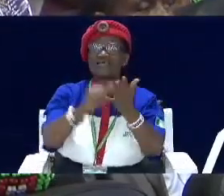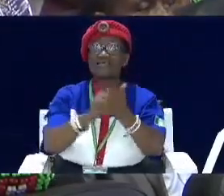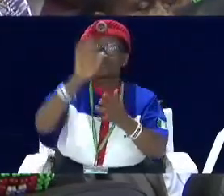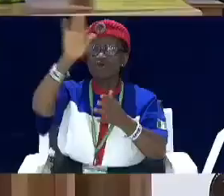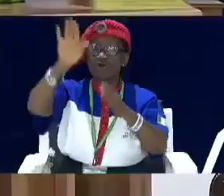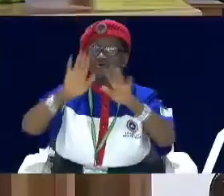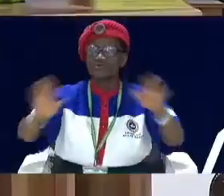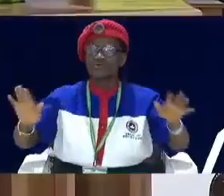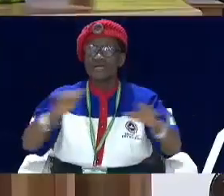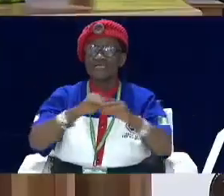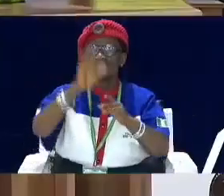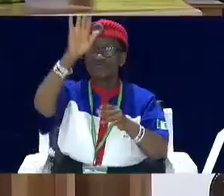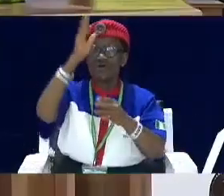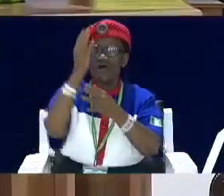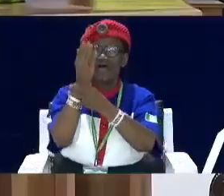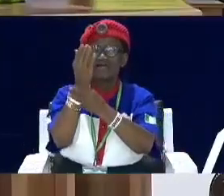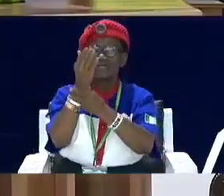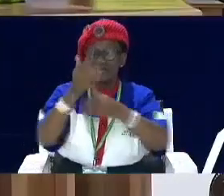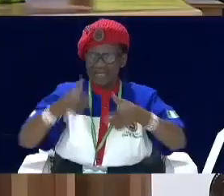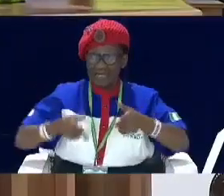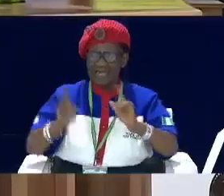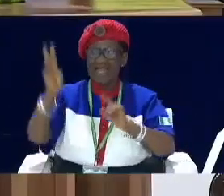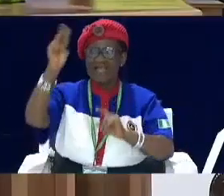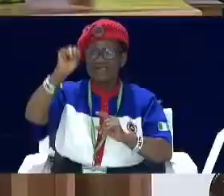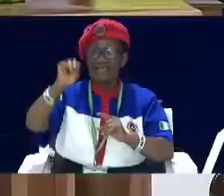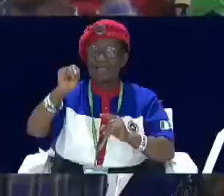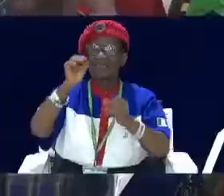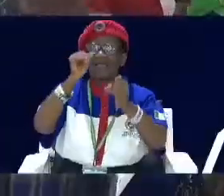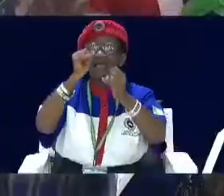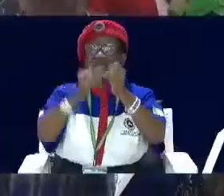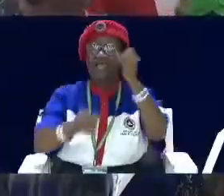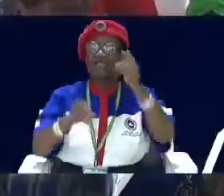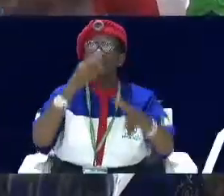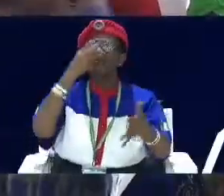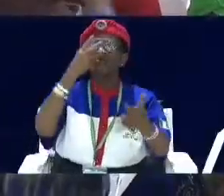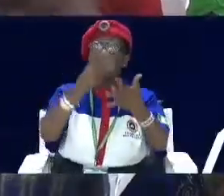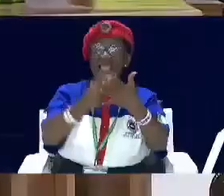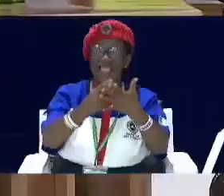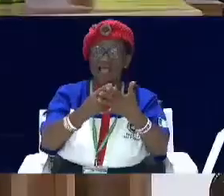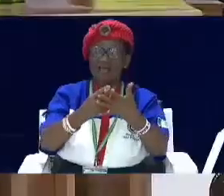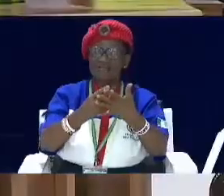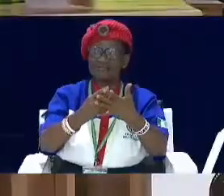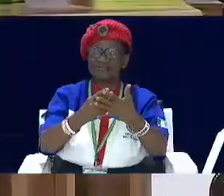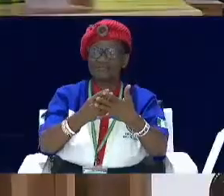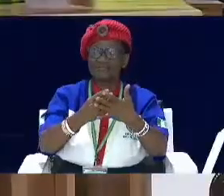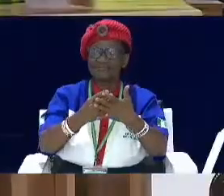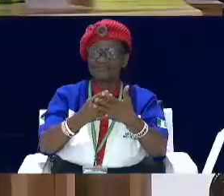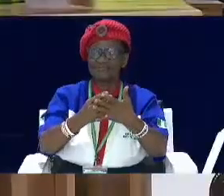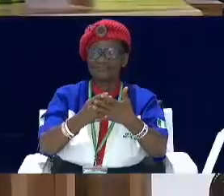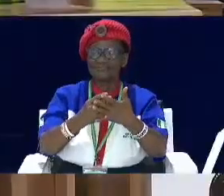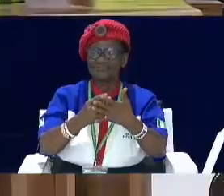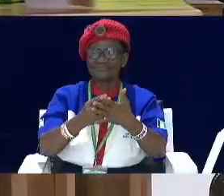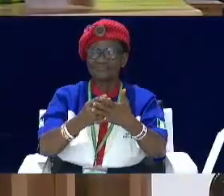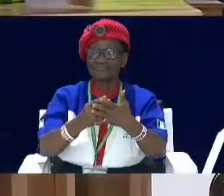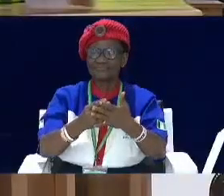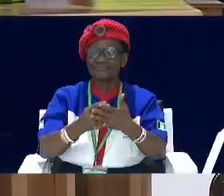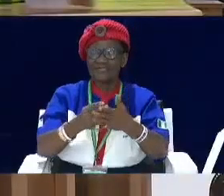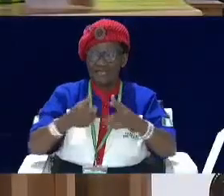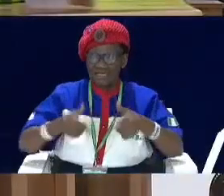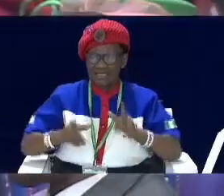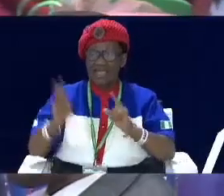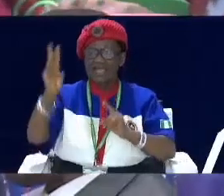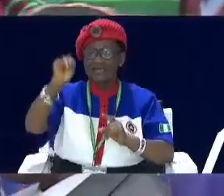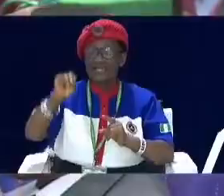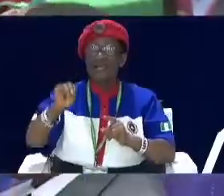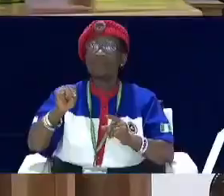lowo Oluwa. Let them end well. E je ki won pari ni daada. Let them end